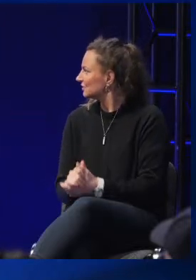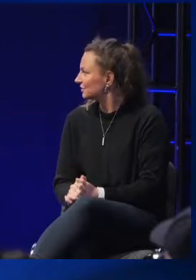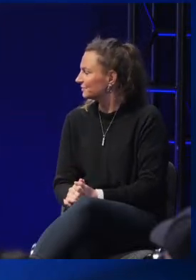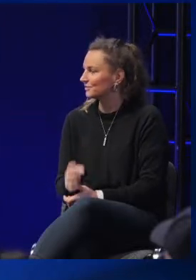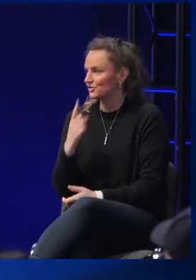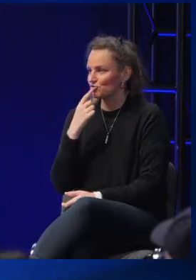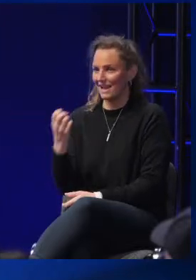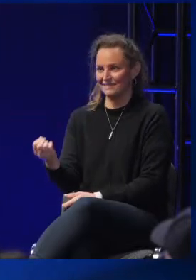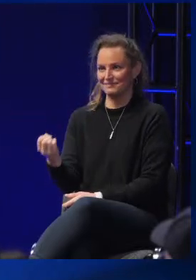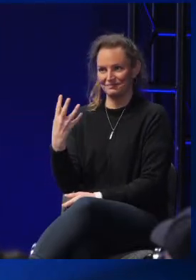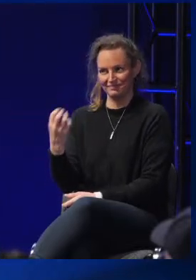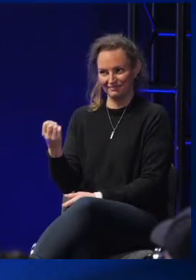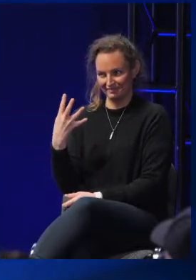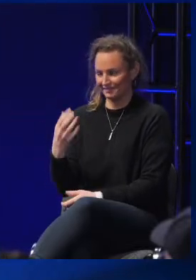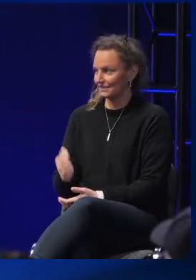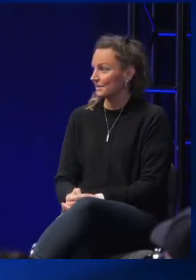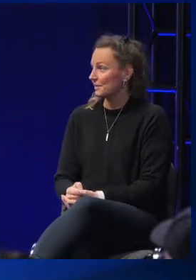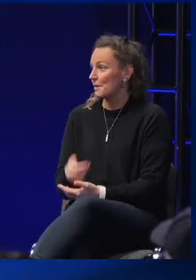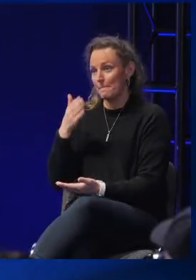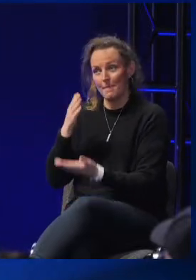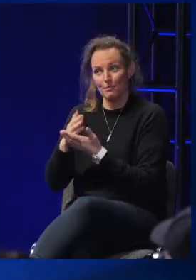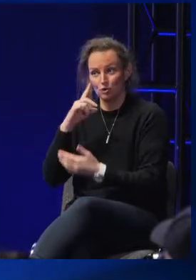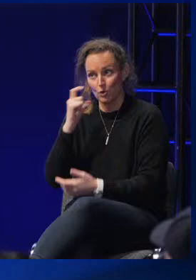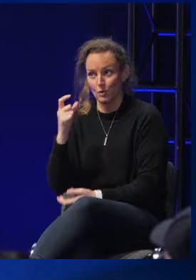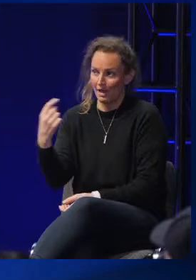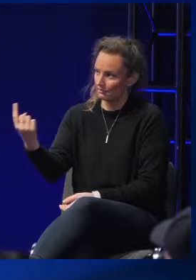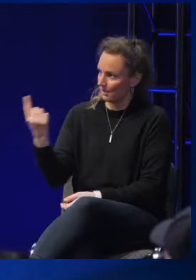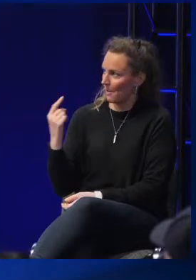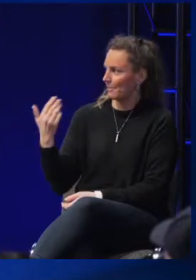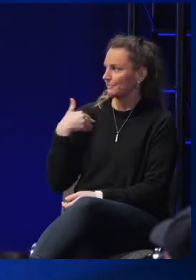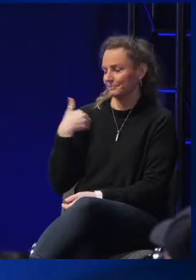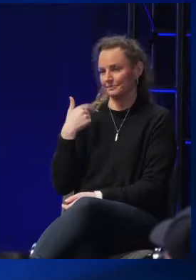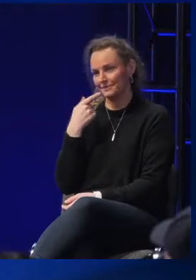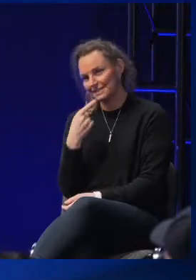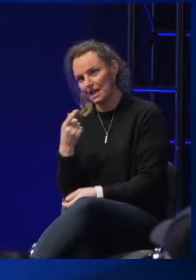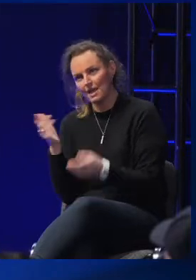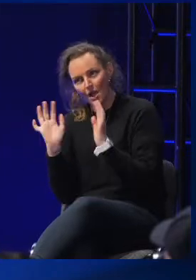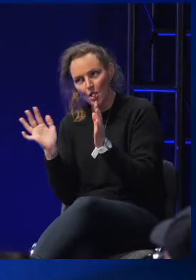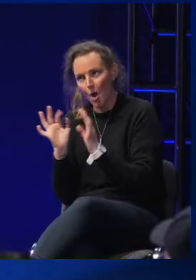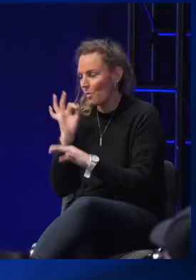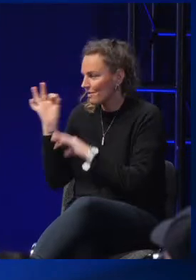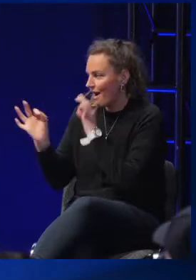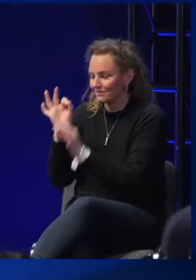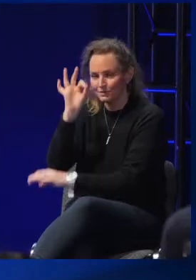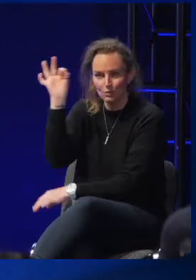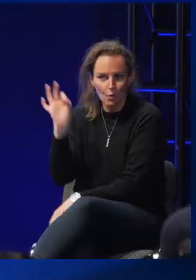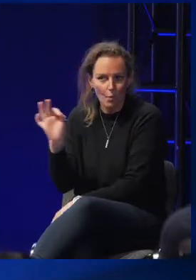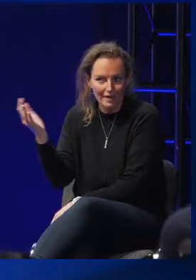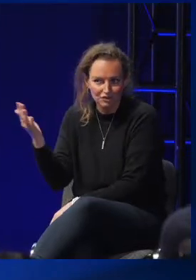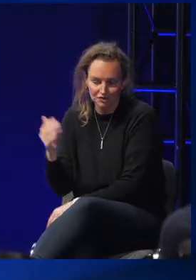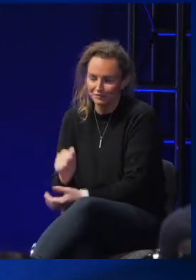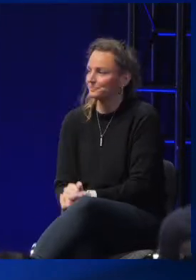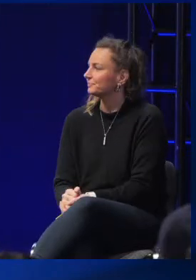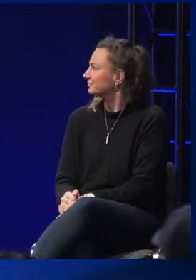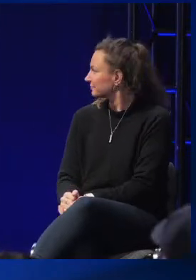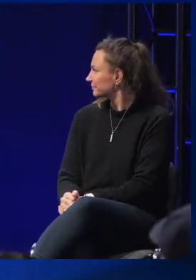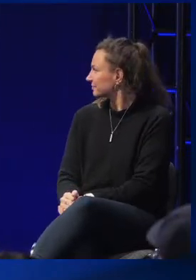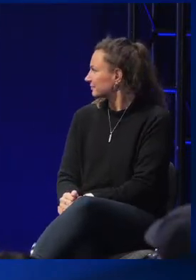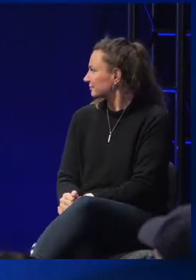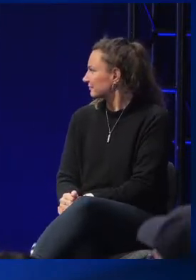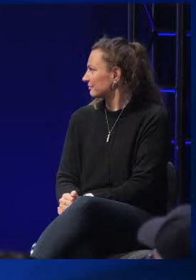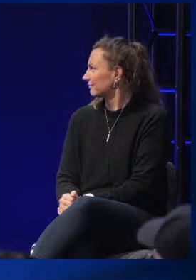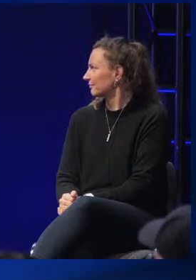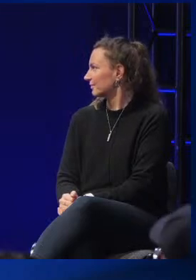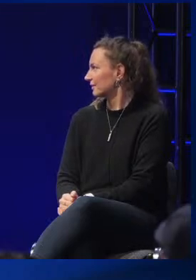more time, but I'm sure you can just come at the end. I mean, now and ask them the question out of the table.